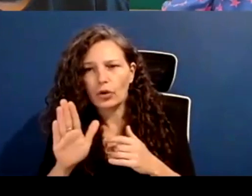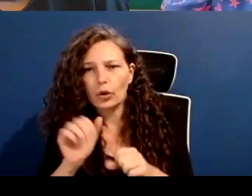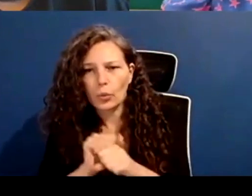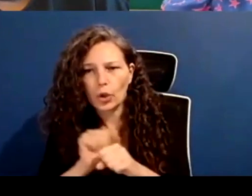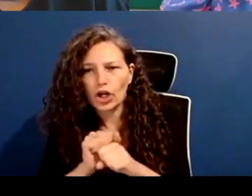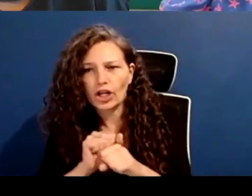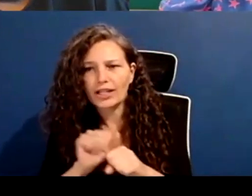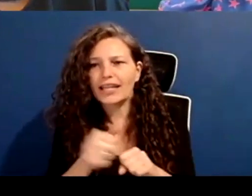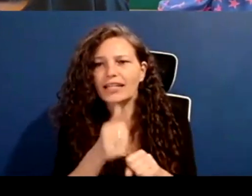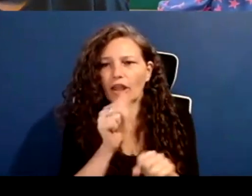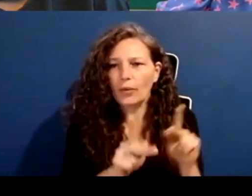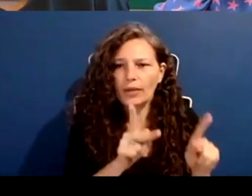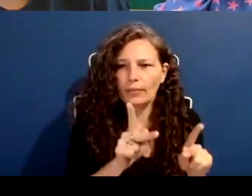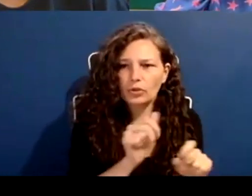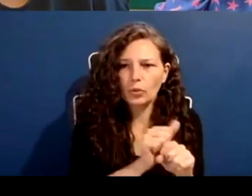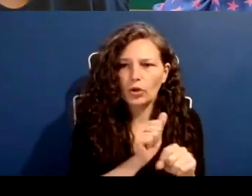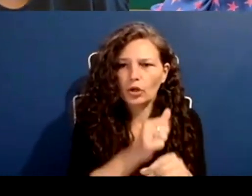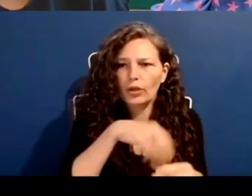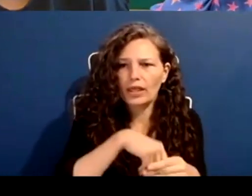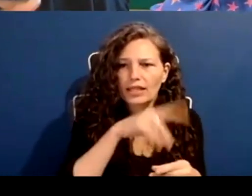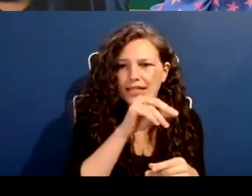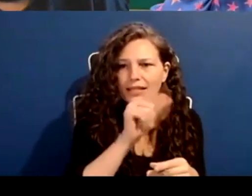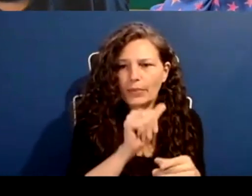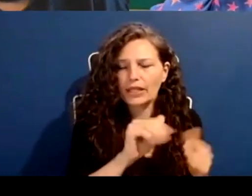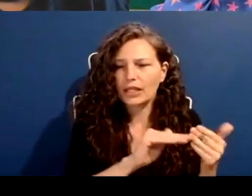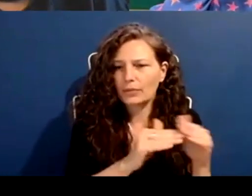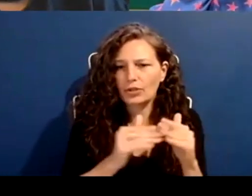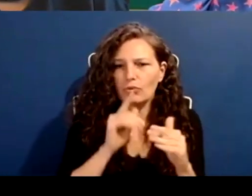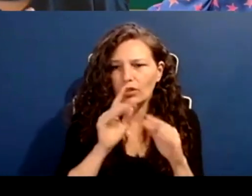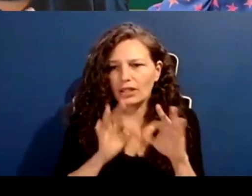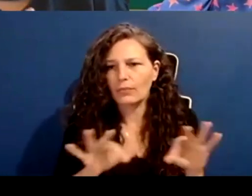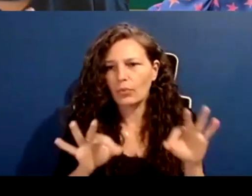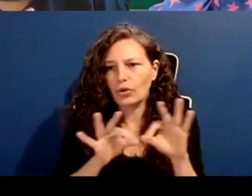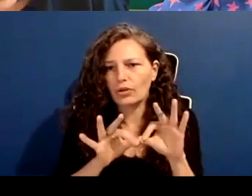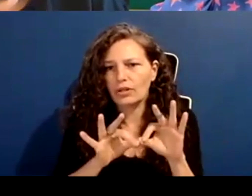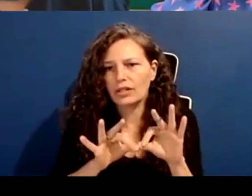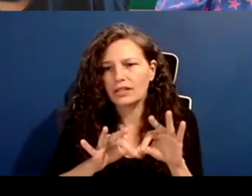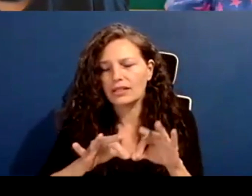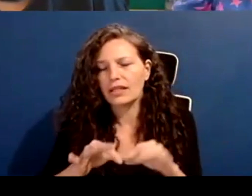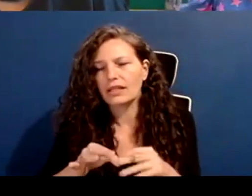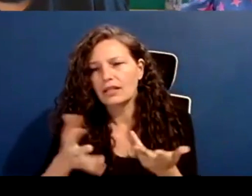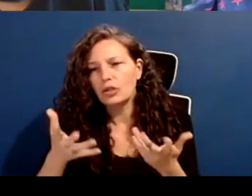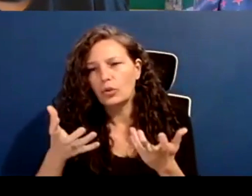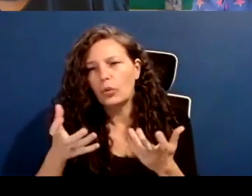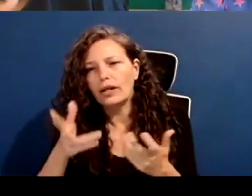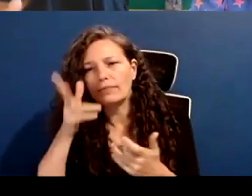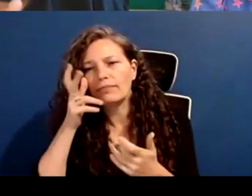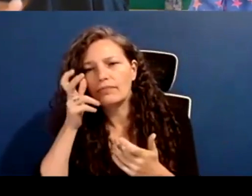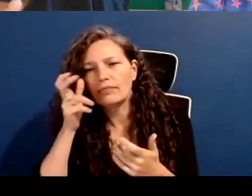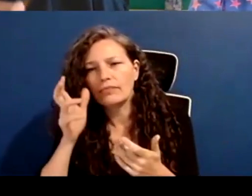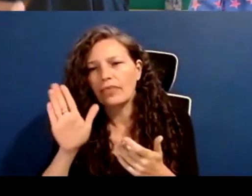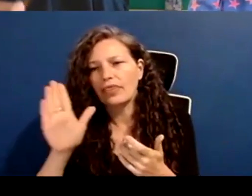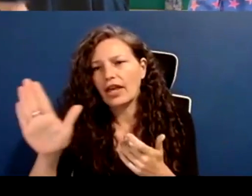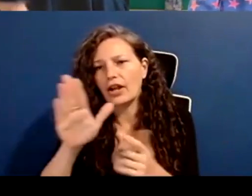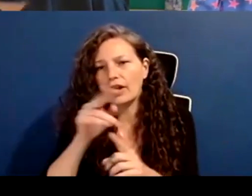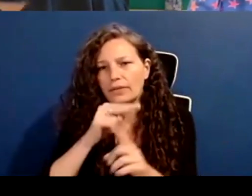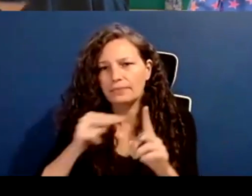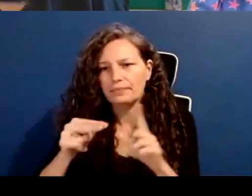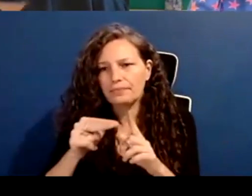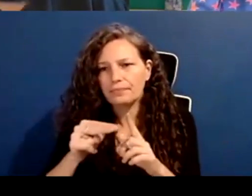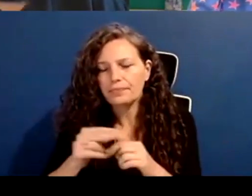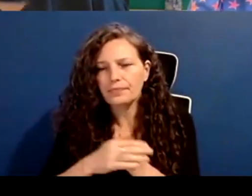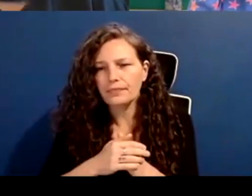in the disability community is important, because you sort of see the same trajectory with the disability community that you saw with enslaved Africans